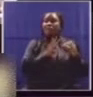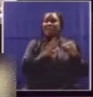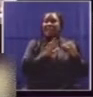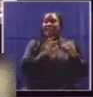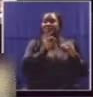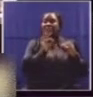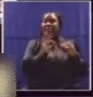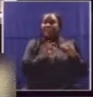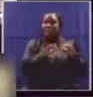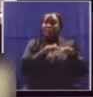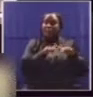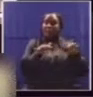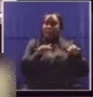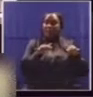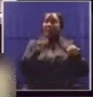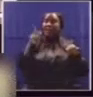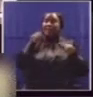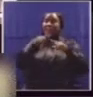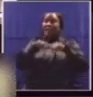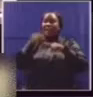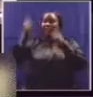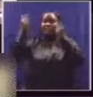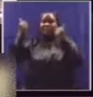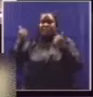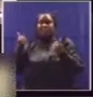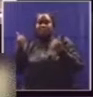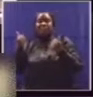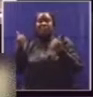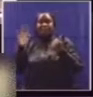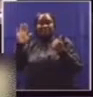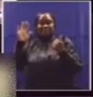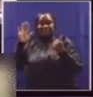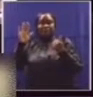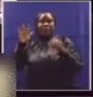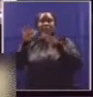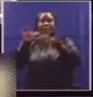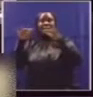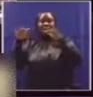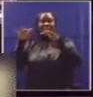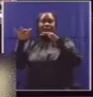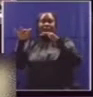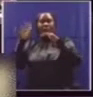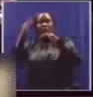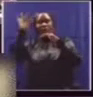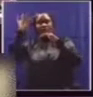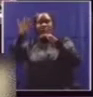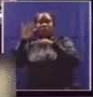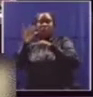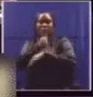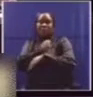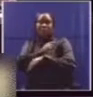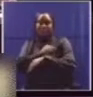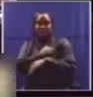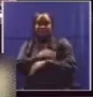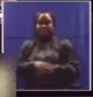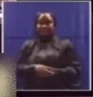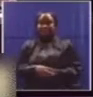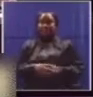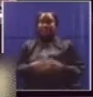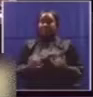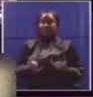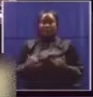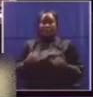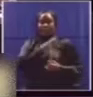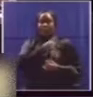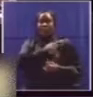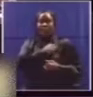resources purely from the fiscus serviced by the public health system only. This has led to a situation where the public health system is